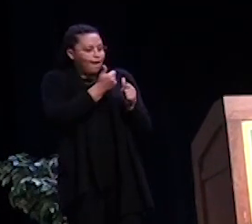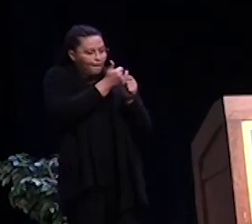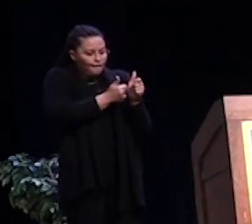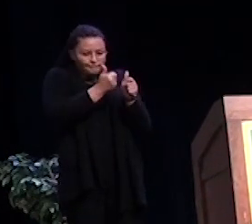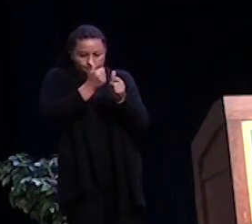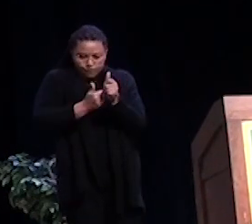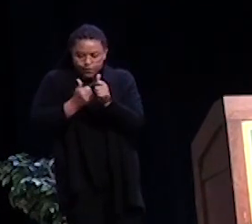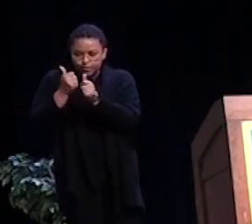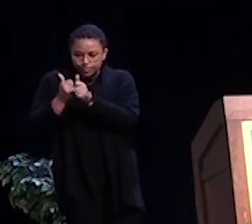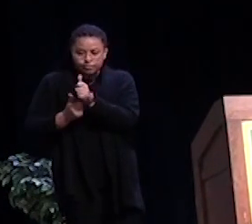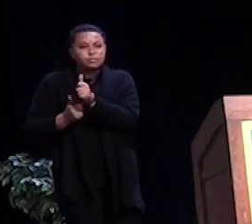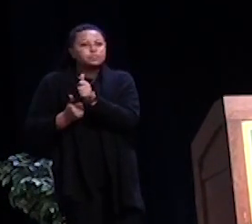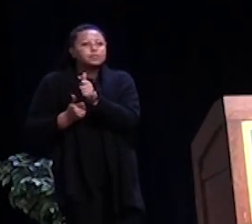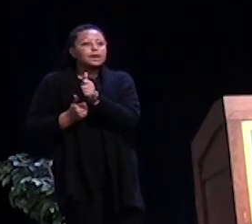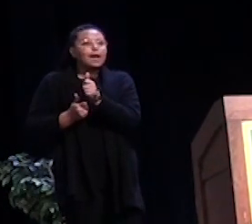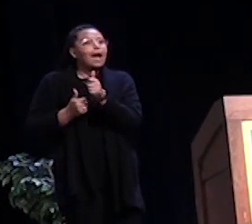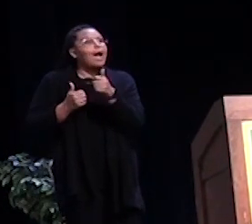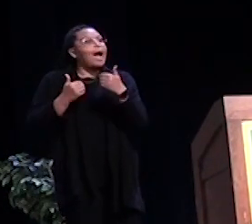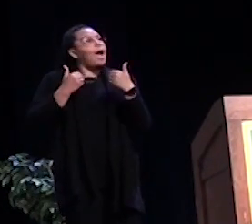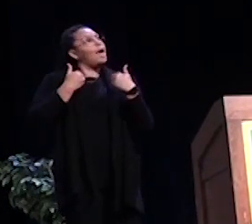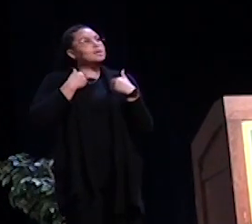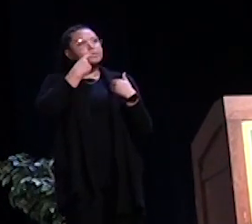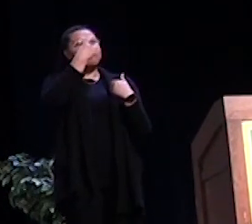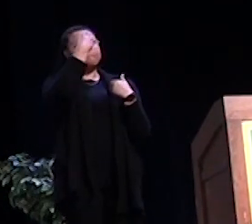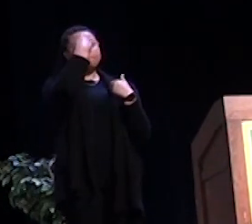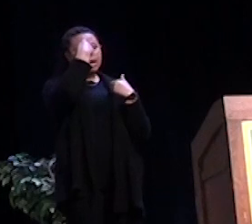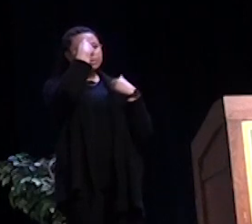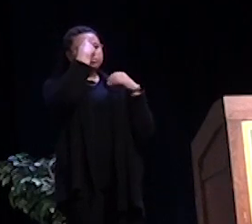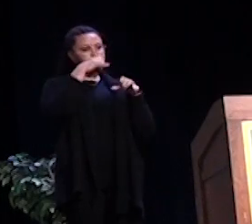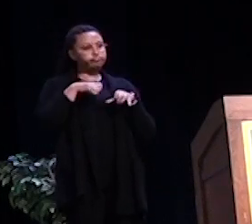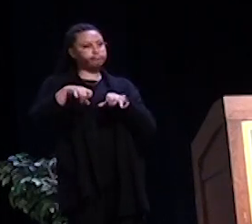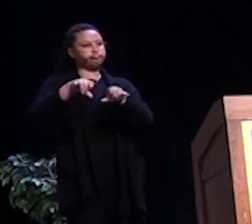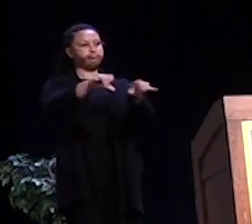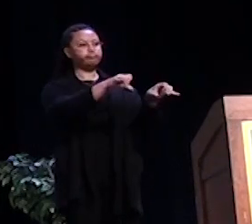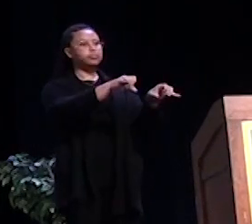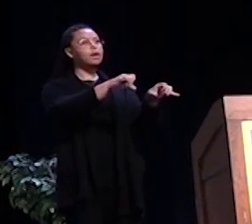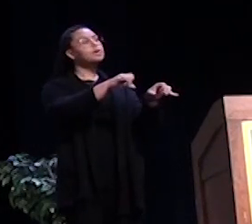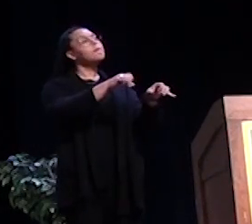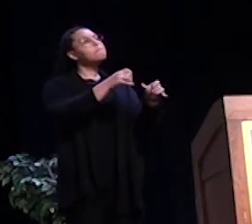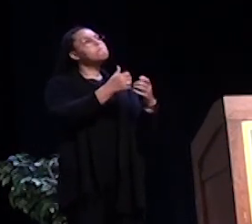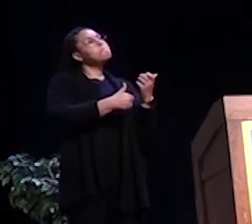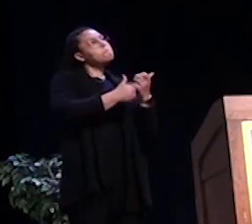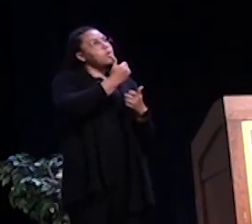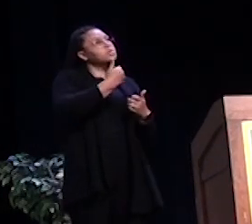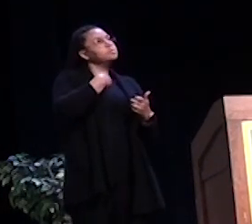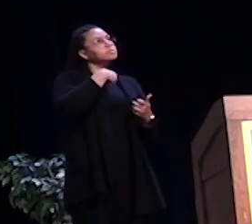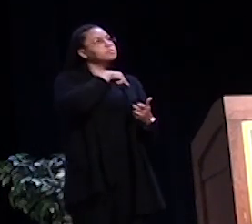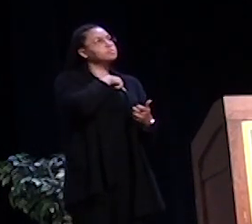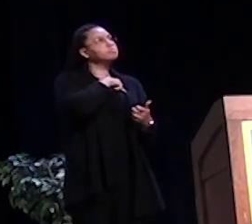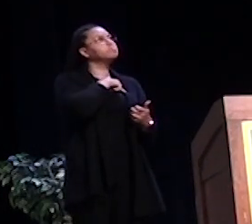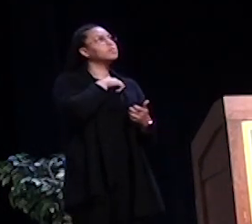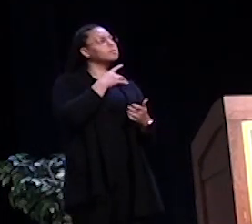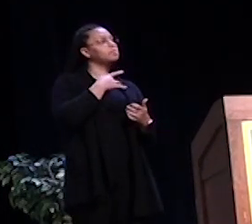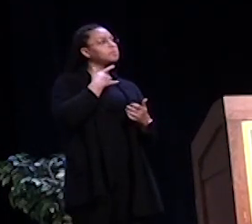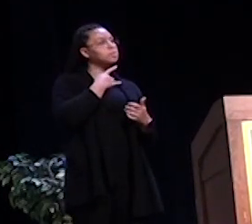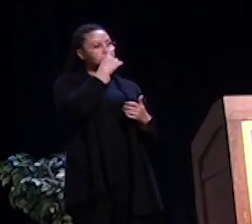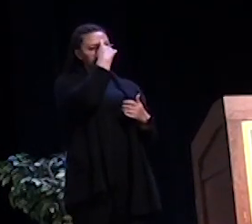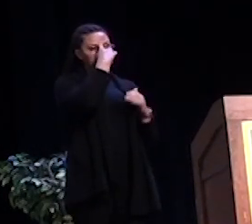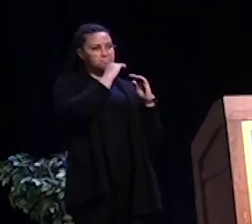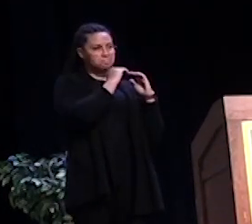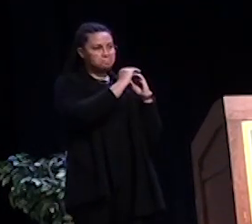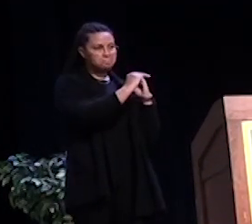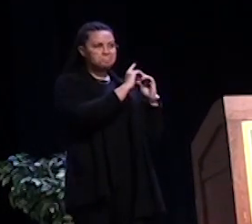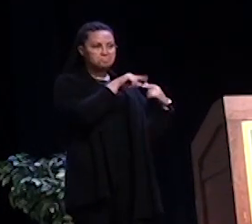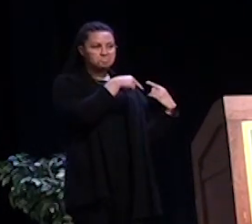in this room is in some kind of mental state at any given point, right? Most of us are fortunate to spend most of the time being pretty well. Not